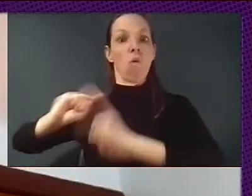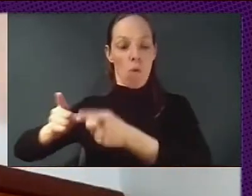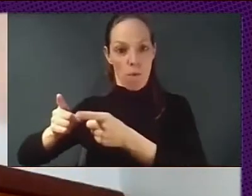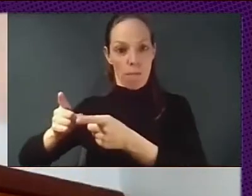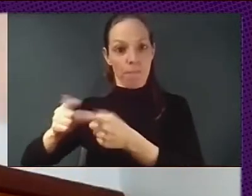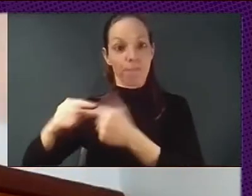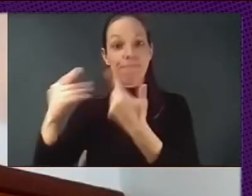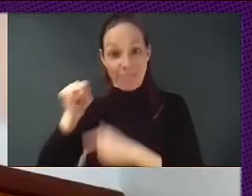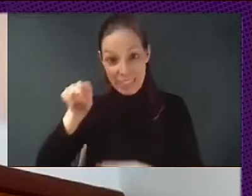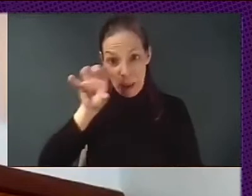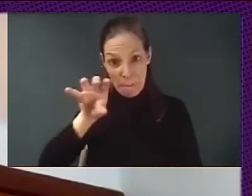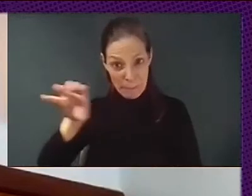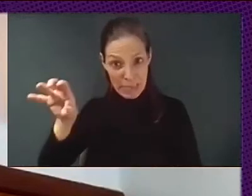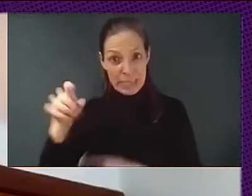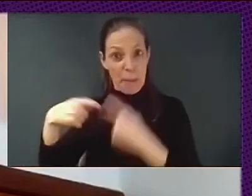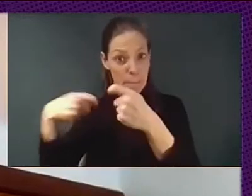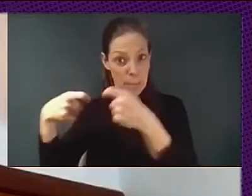which is an overwhelming force.